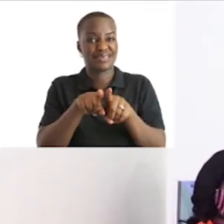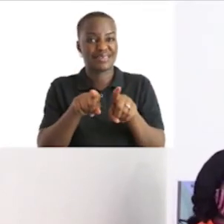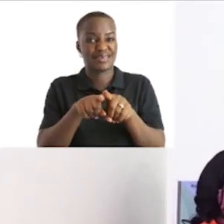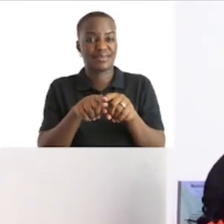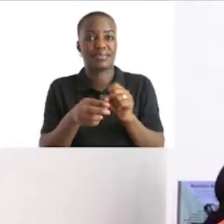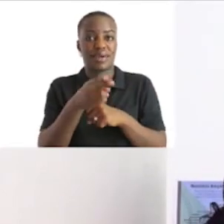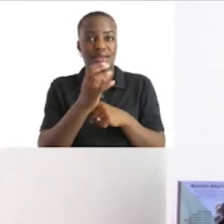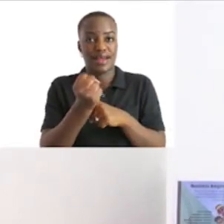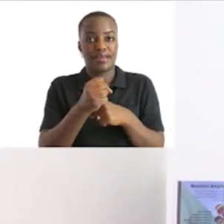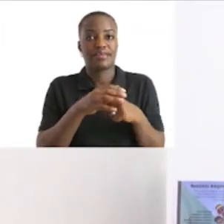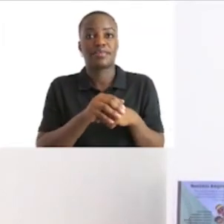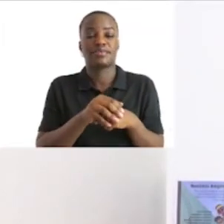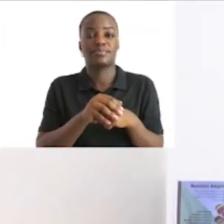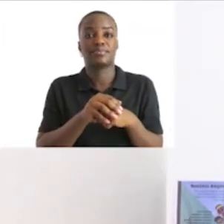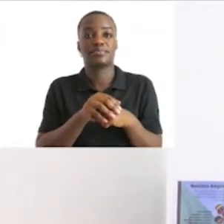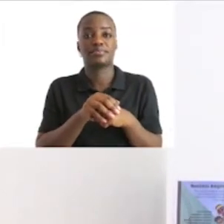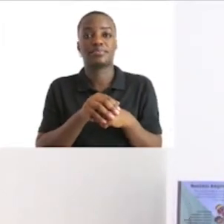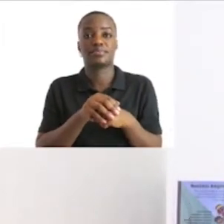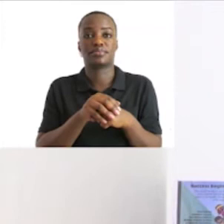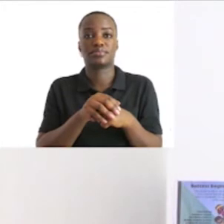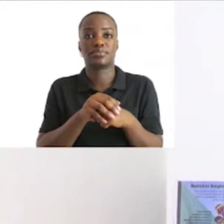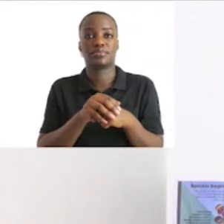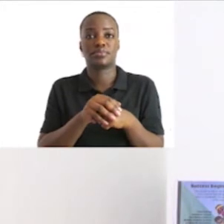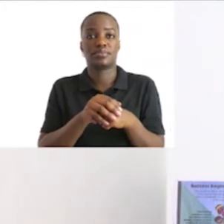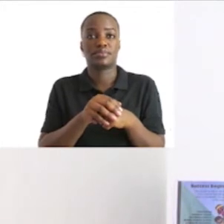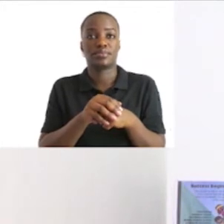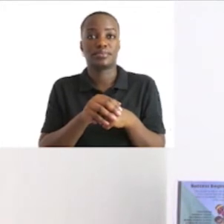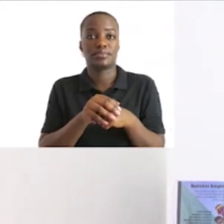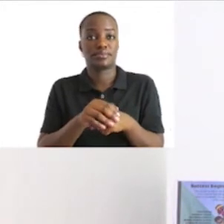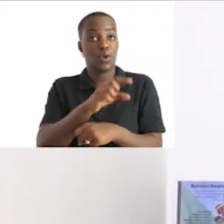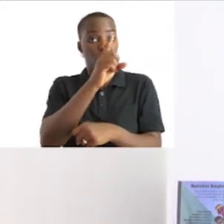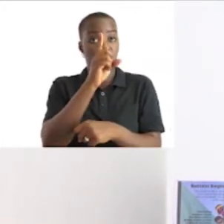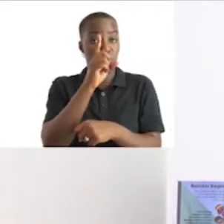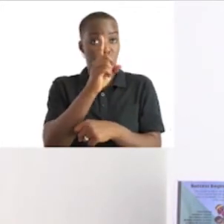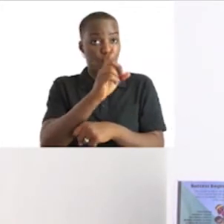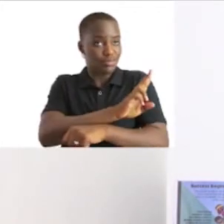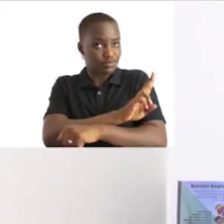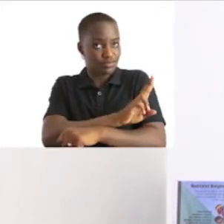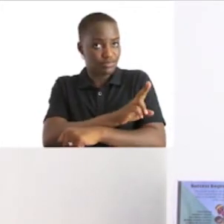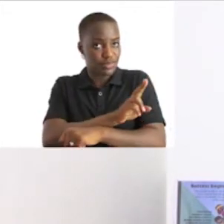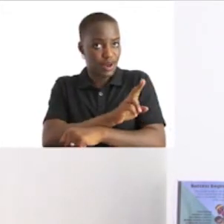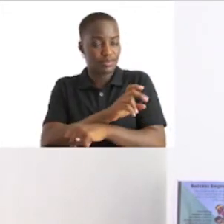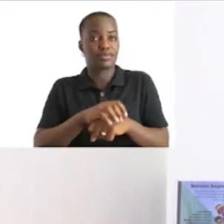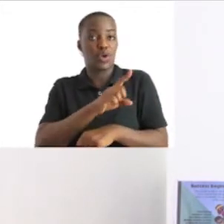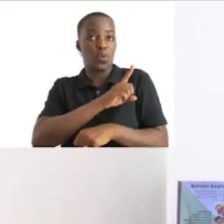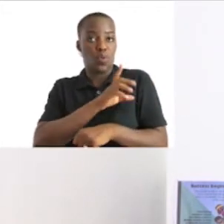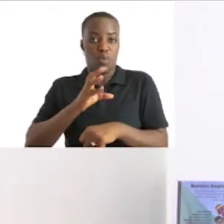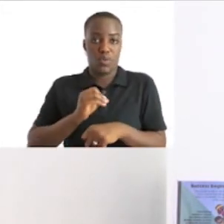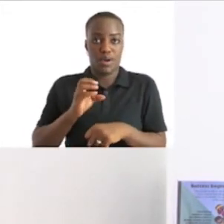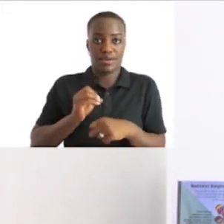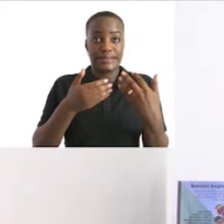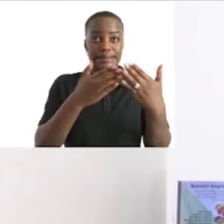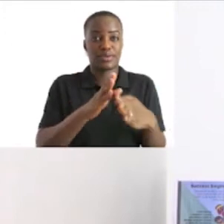if we are going to get the same answer as well. There is 100. Remember, we start with hundreds,